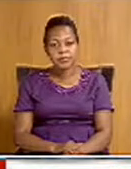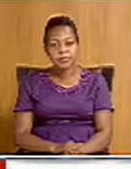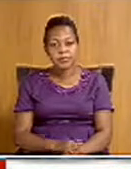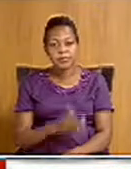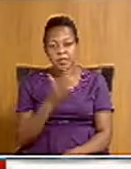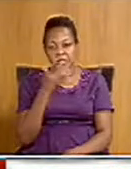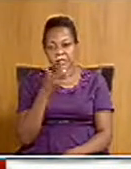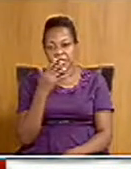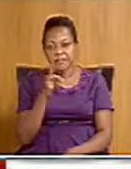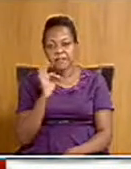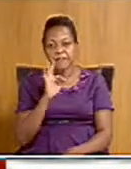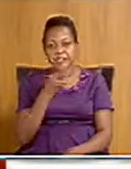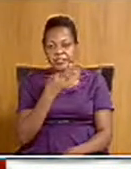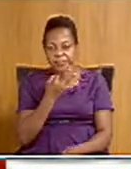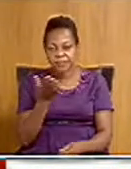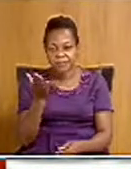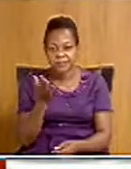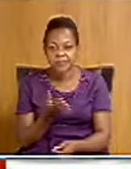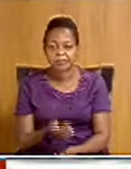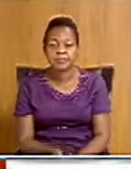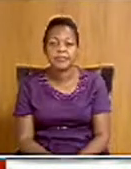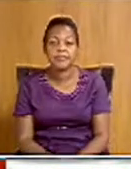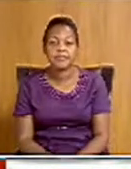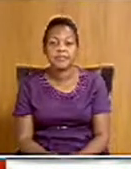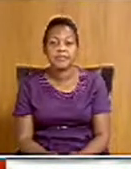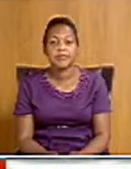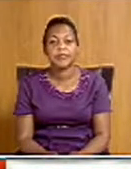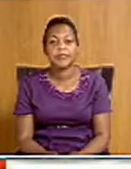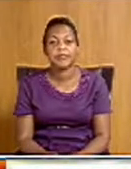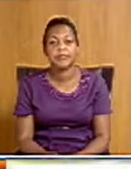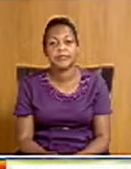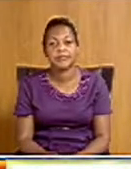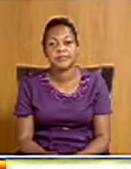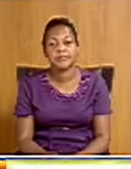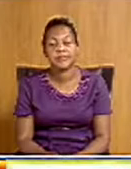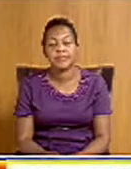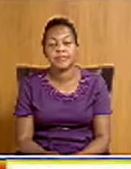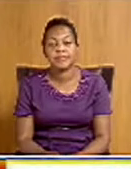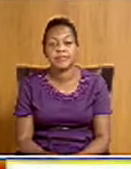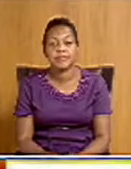Ouvre Rapport, Je ne comprends pas,